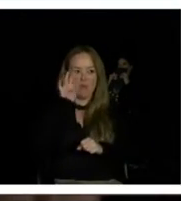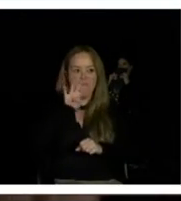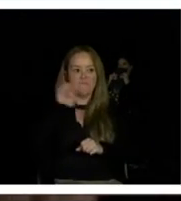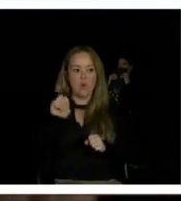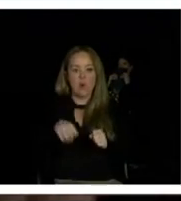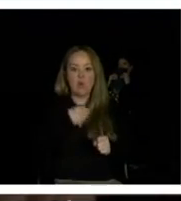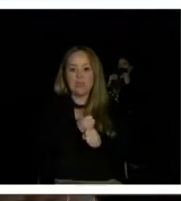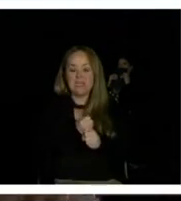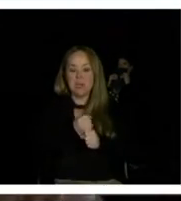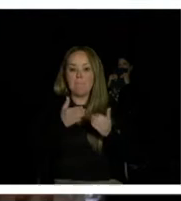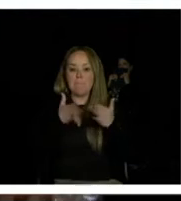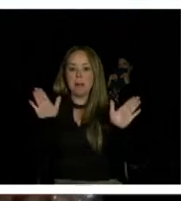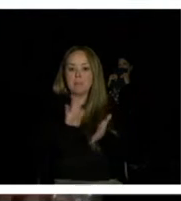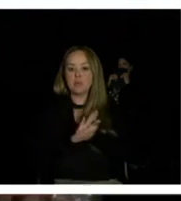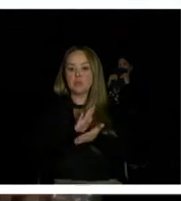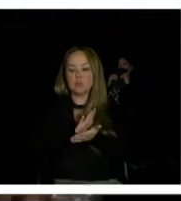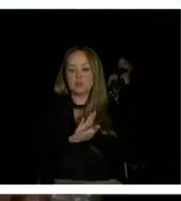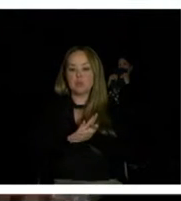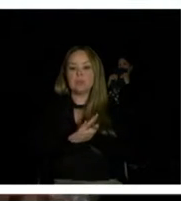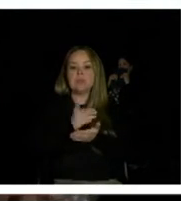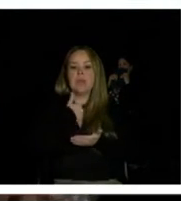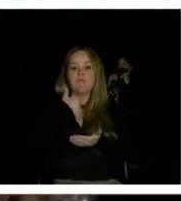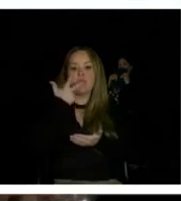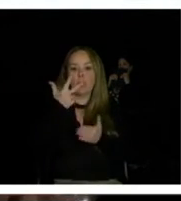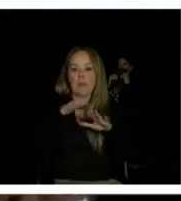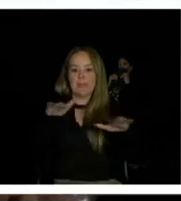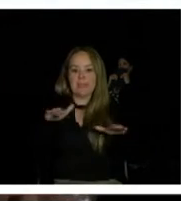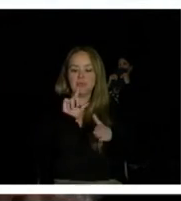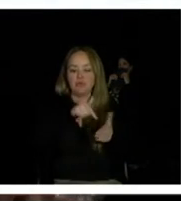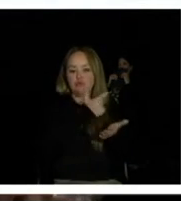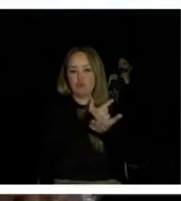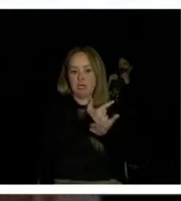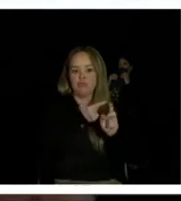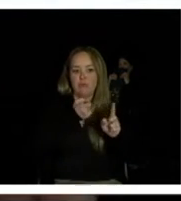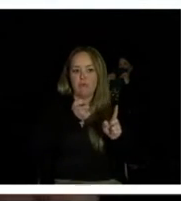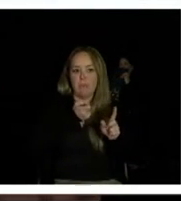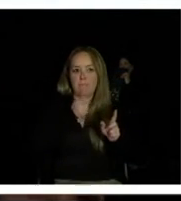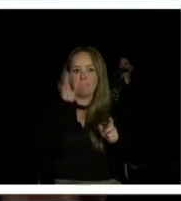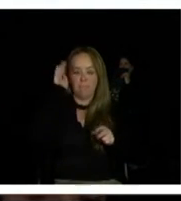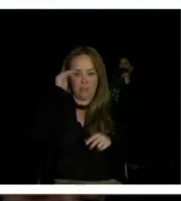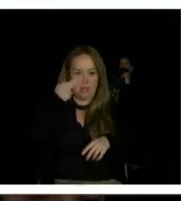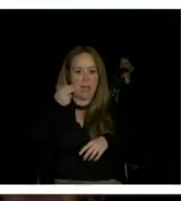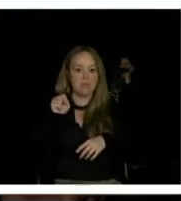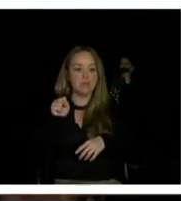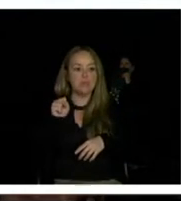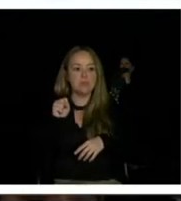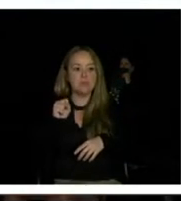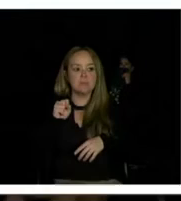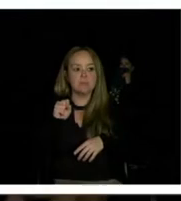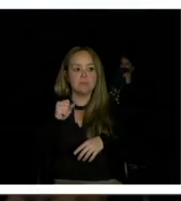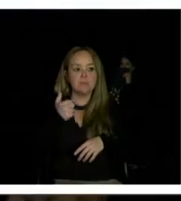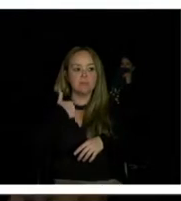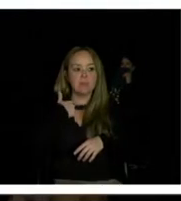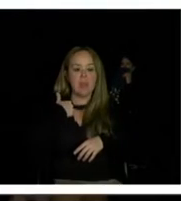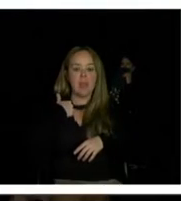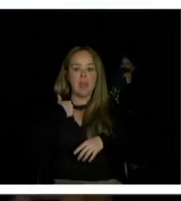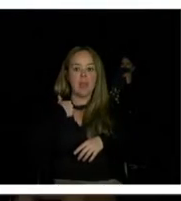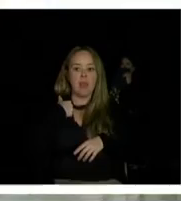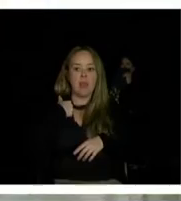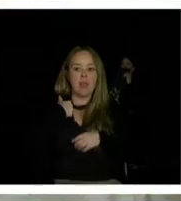years in the public schools, have three kids that graduated from Burges High School and went on